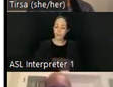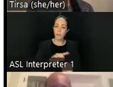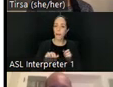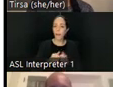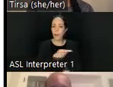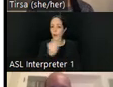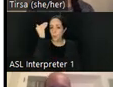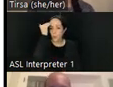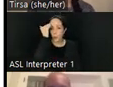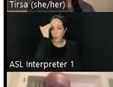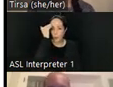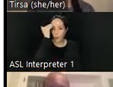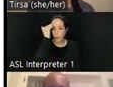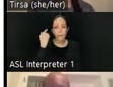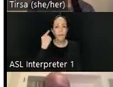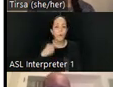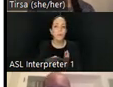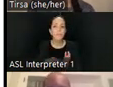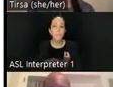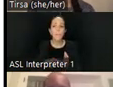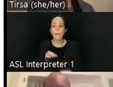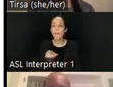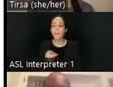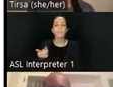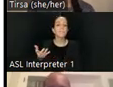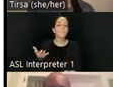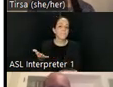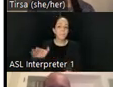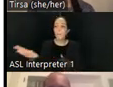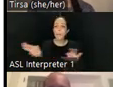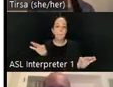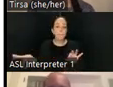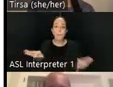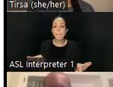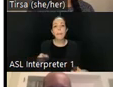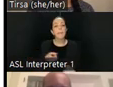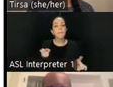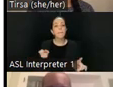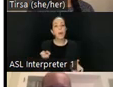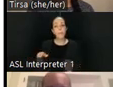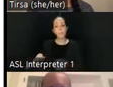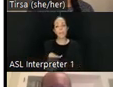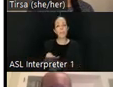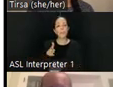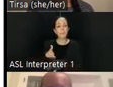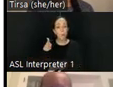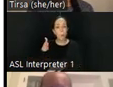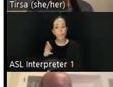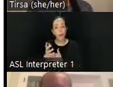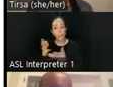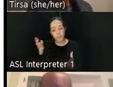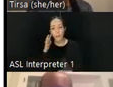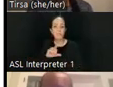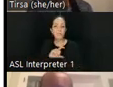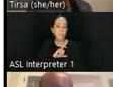are from over-policed communities. And then the next year, oh, well, we only have 8 people from over-policed communities, but that's still, you know, feel